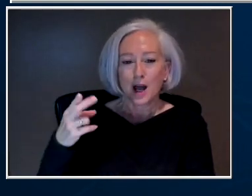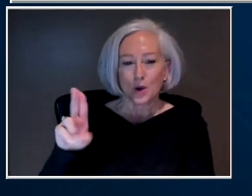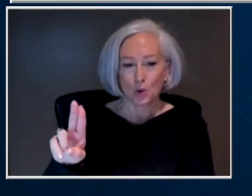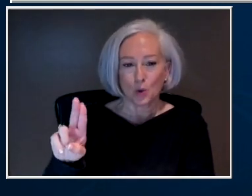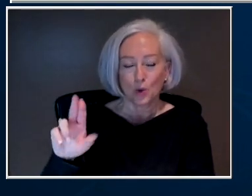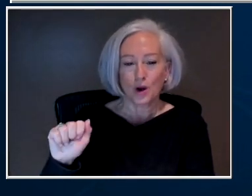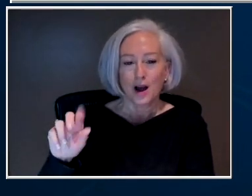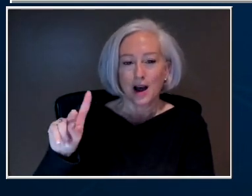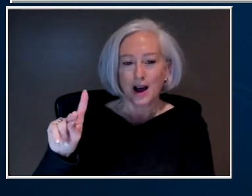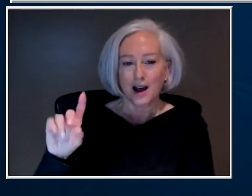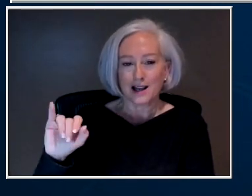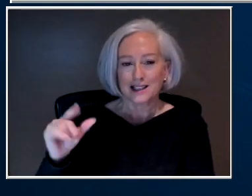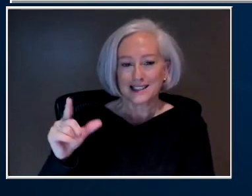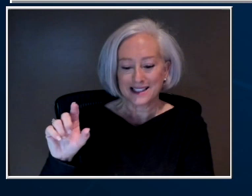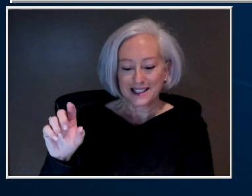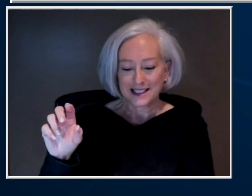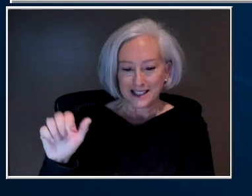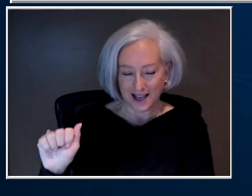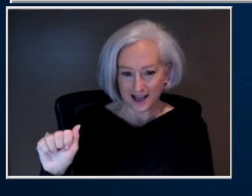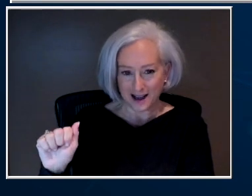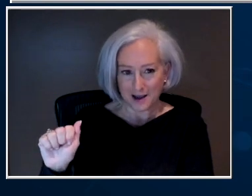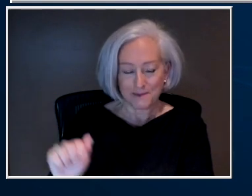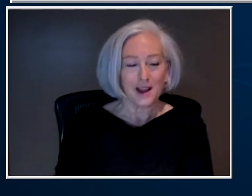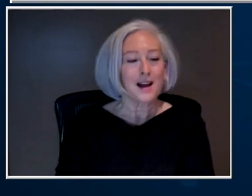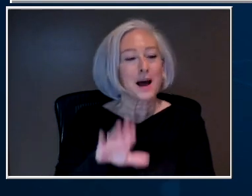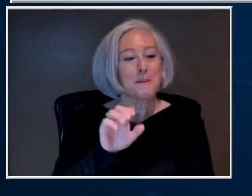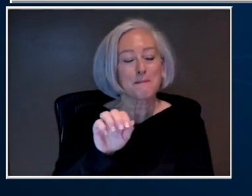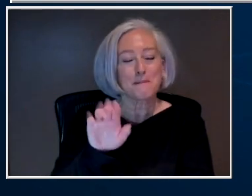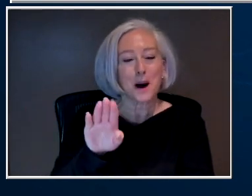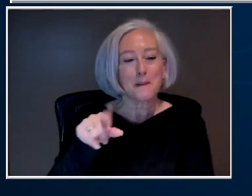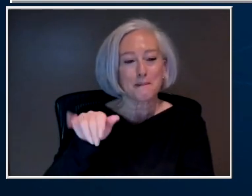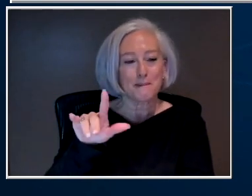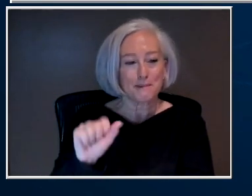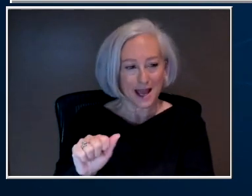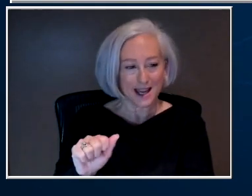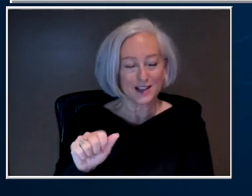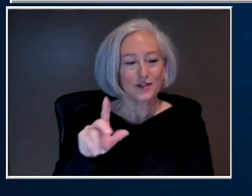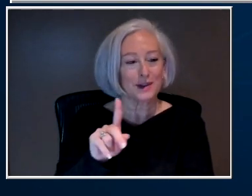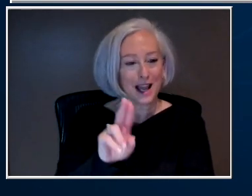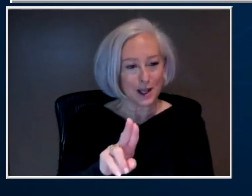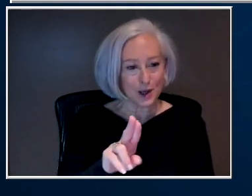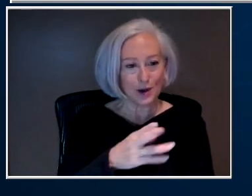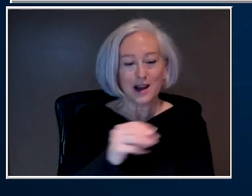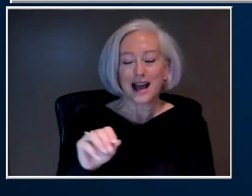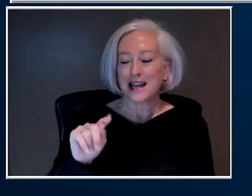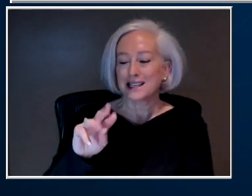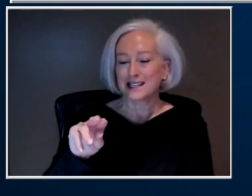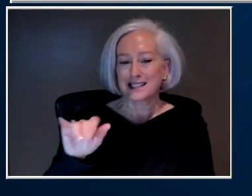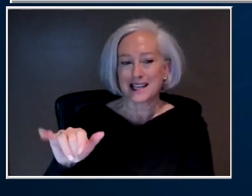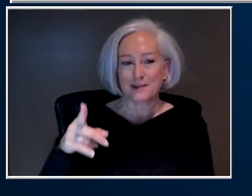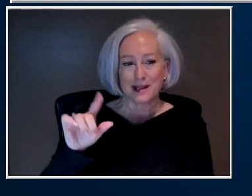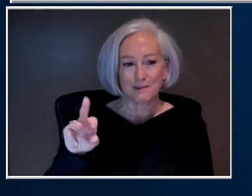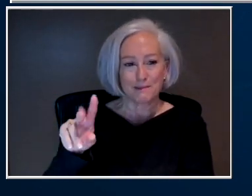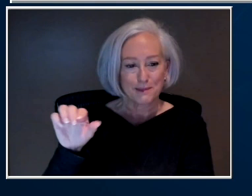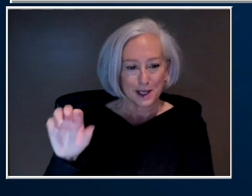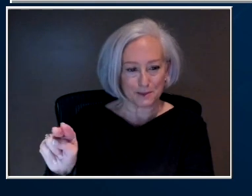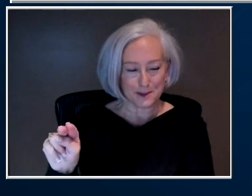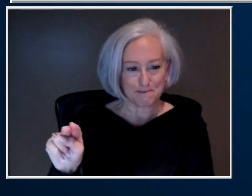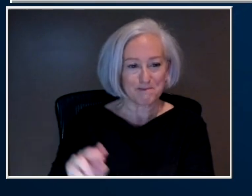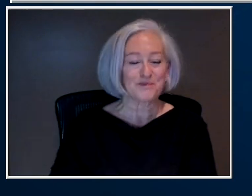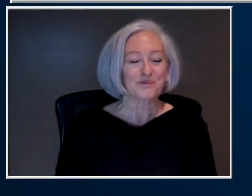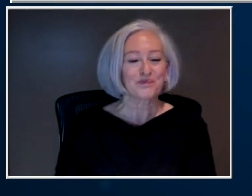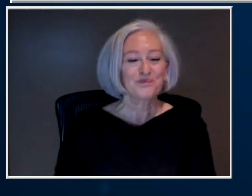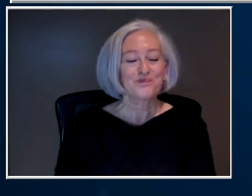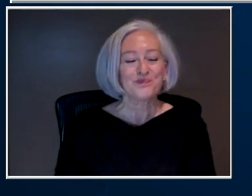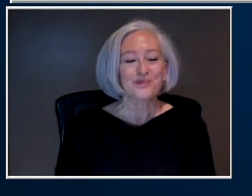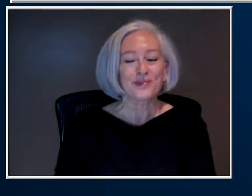our President and CEO, Bob Page, and the President of the Kansas City Division, Tammy Peterman. Welcome to you. Great. Thanks. Dr. Adiga, good